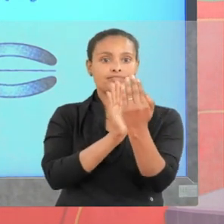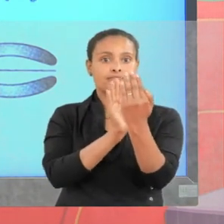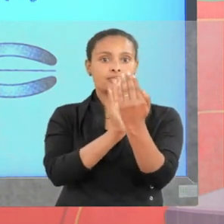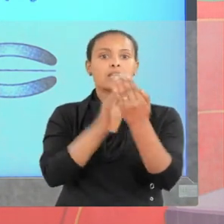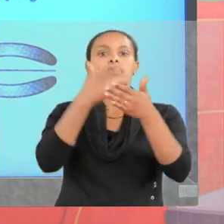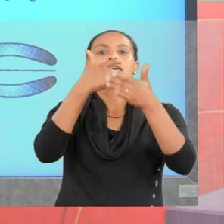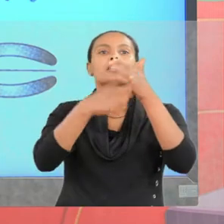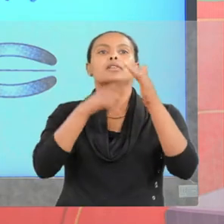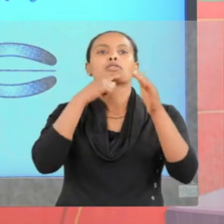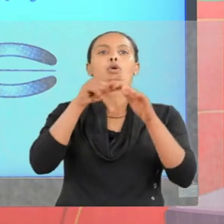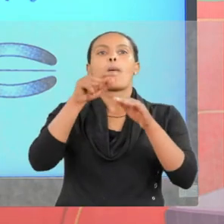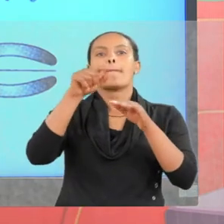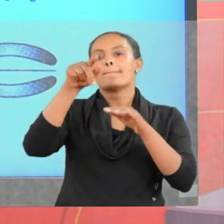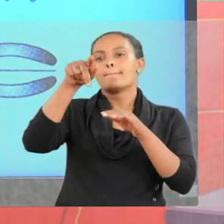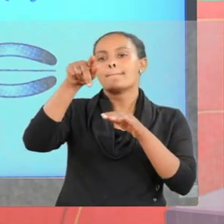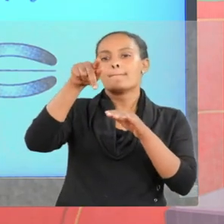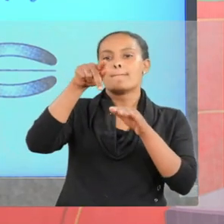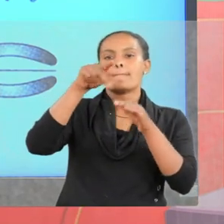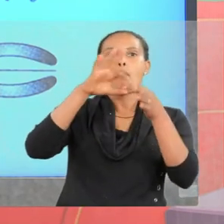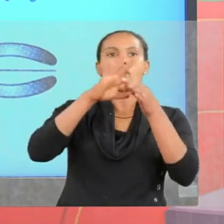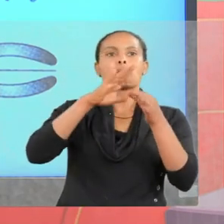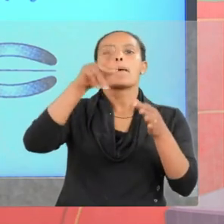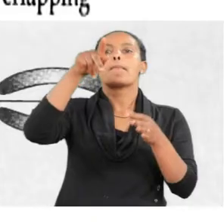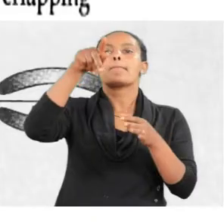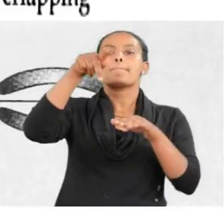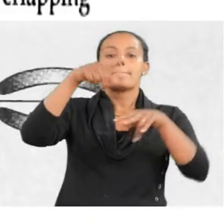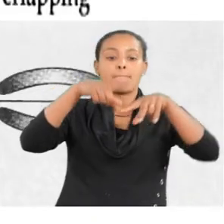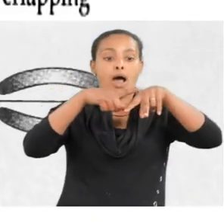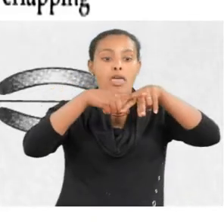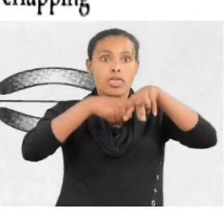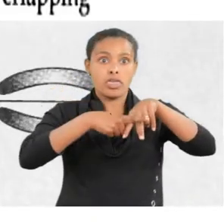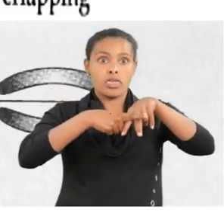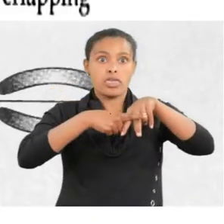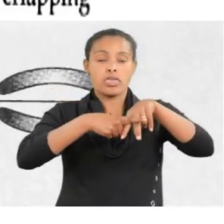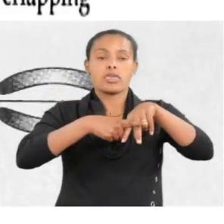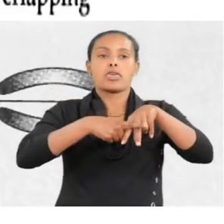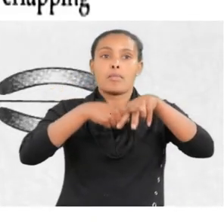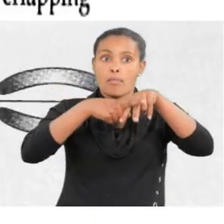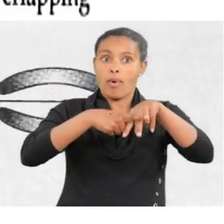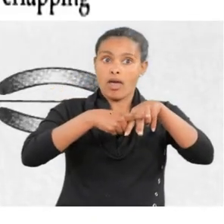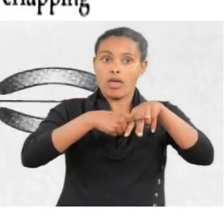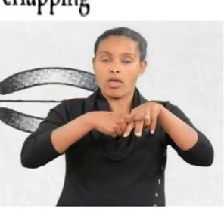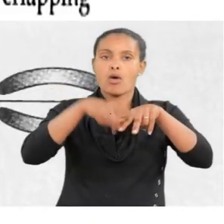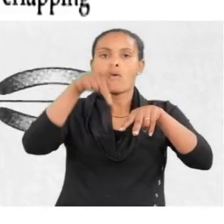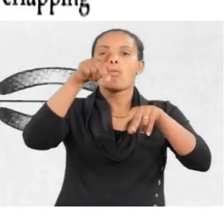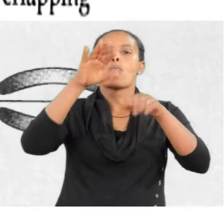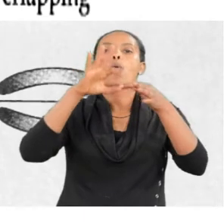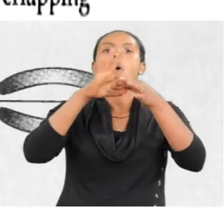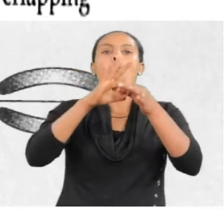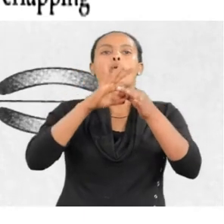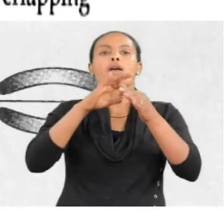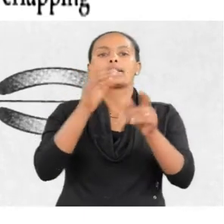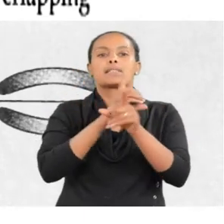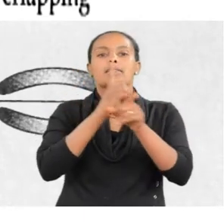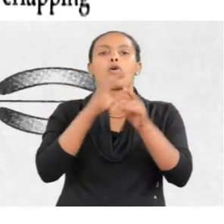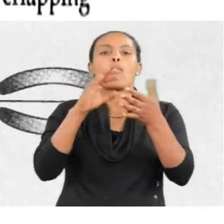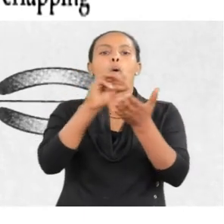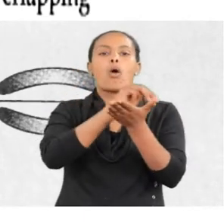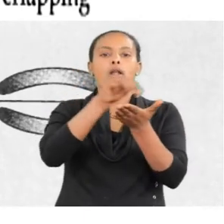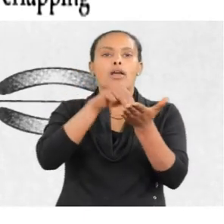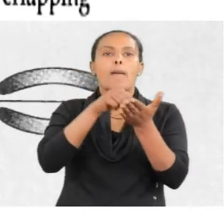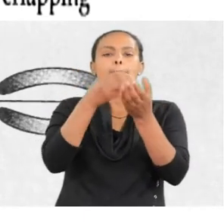the resulting bond is pi bond. Therefore, pi bond exists in molecules